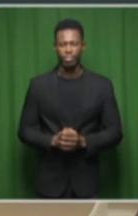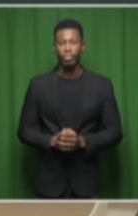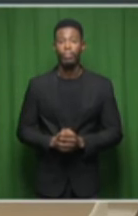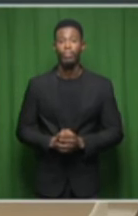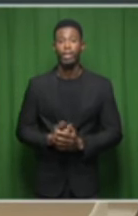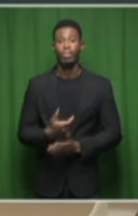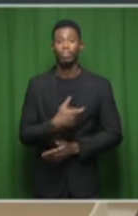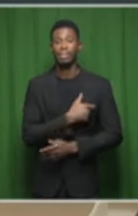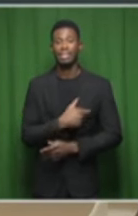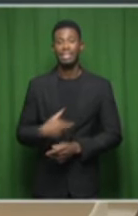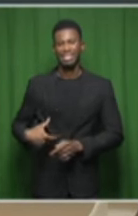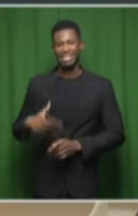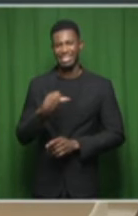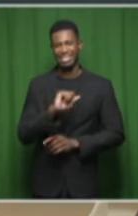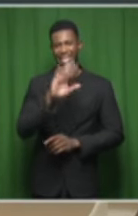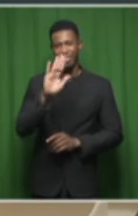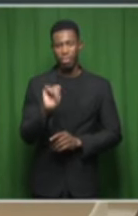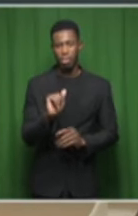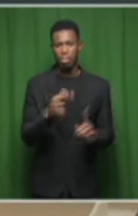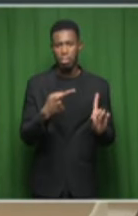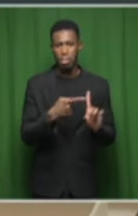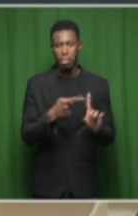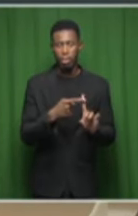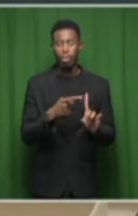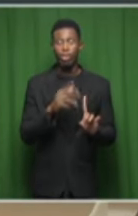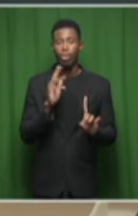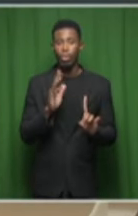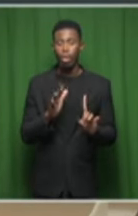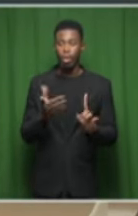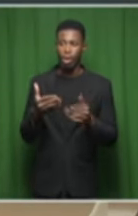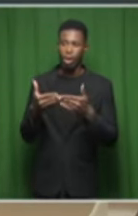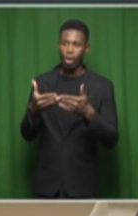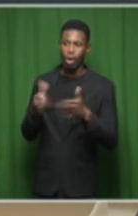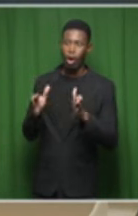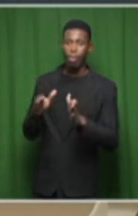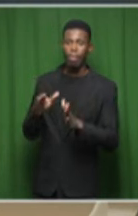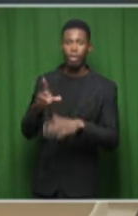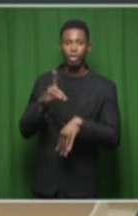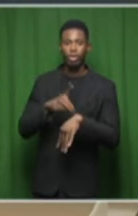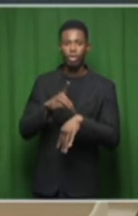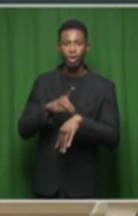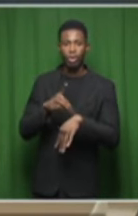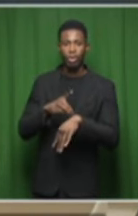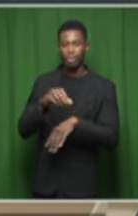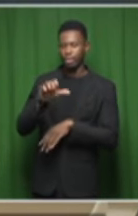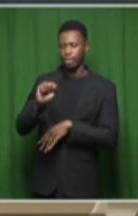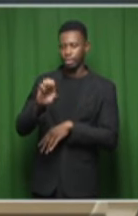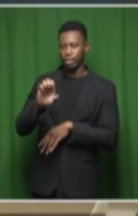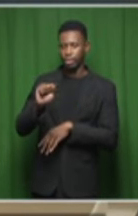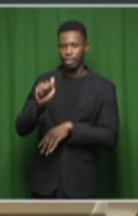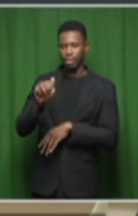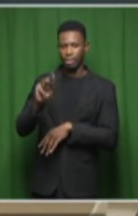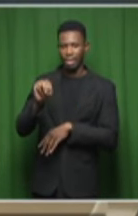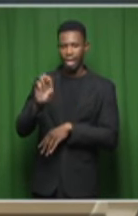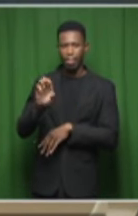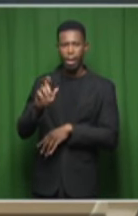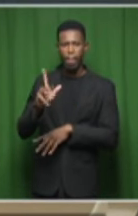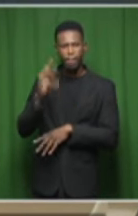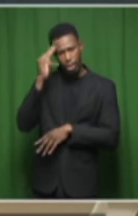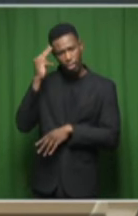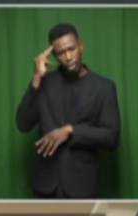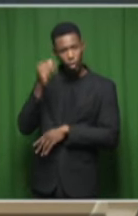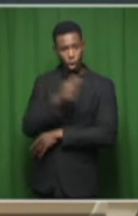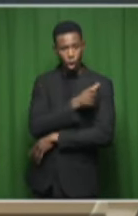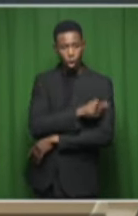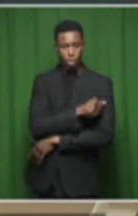President Cyril Ramaphosa is expected to open the Doctor Pixley Ka-Isaka Seme Memorial Hospital in KwaMashu in Durban today. Now,